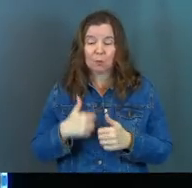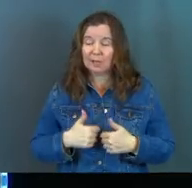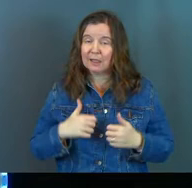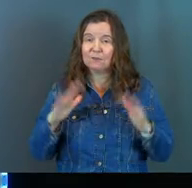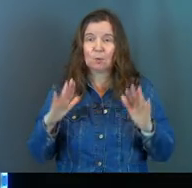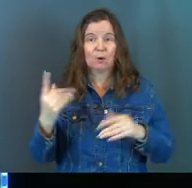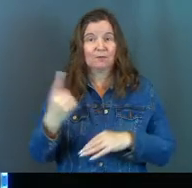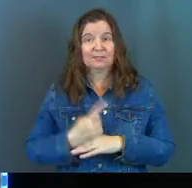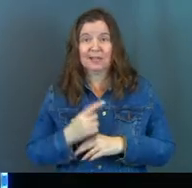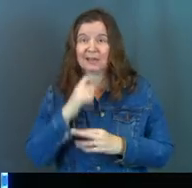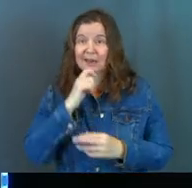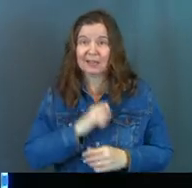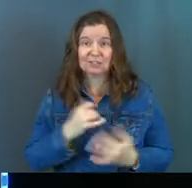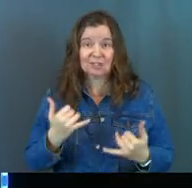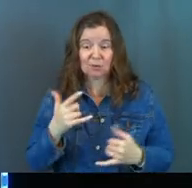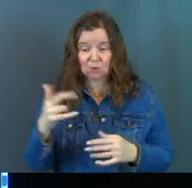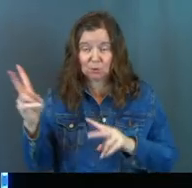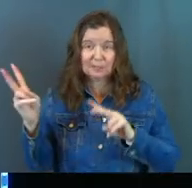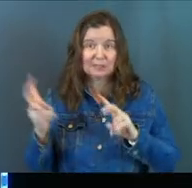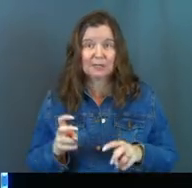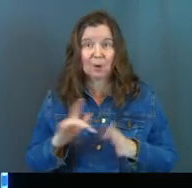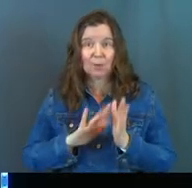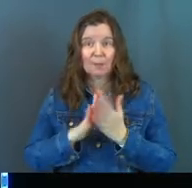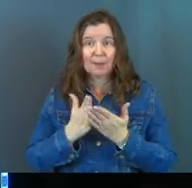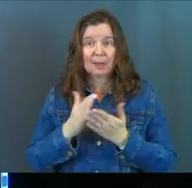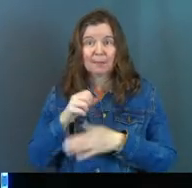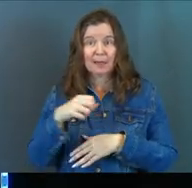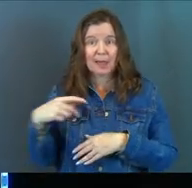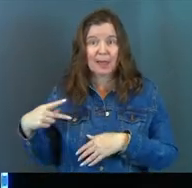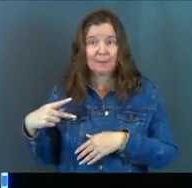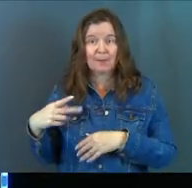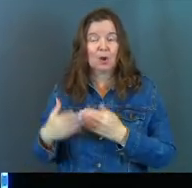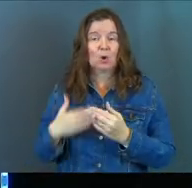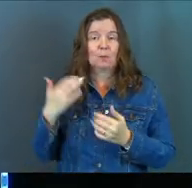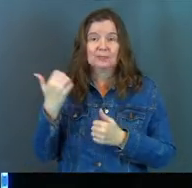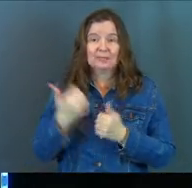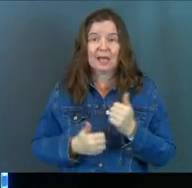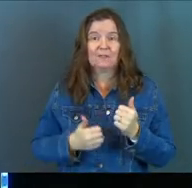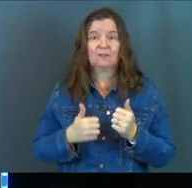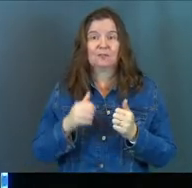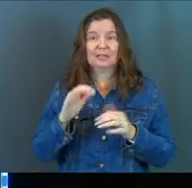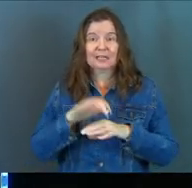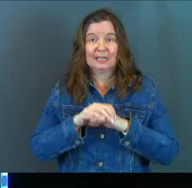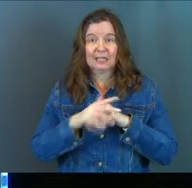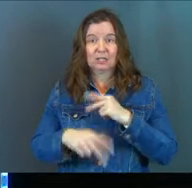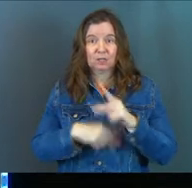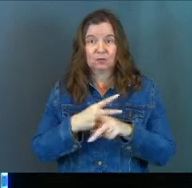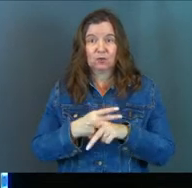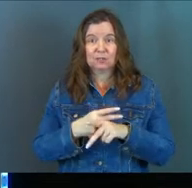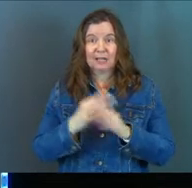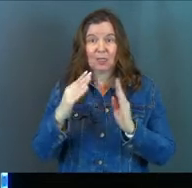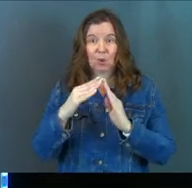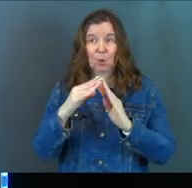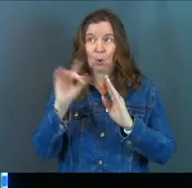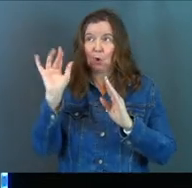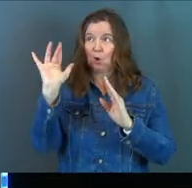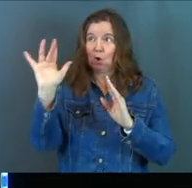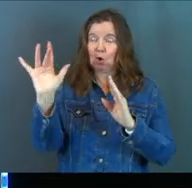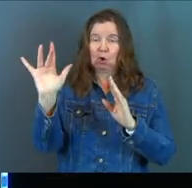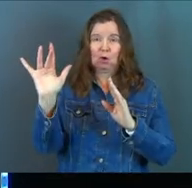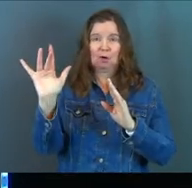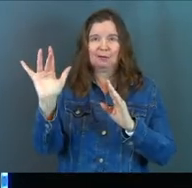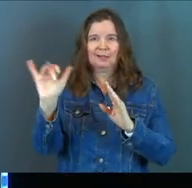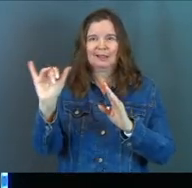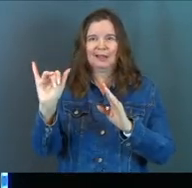in a wonderful day and age. You can download the Bible app, and almost every single English version up there in the corner has a